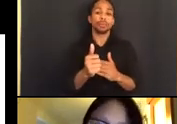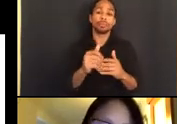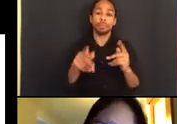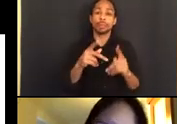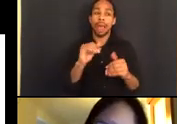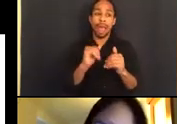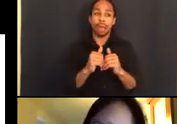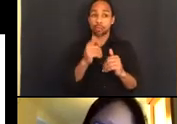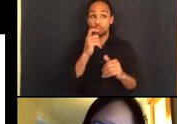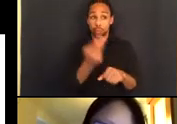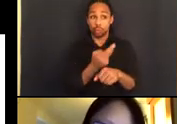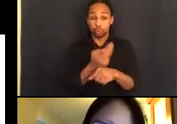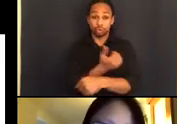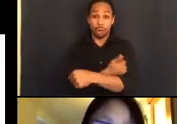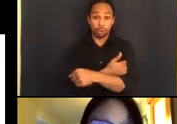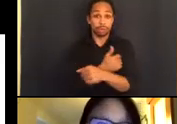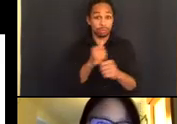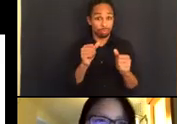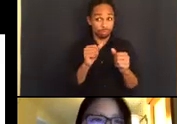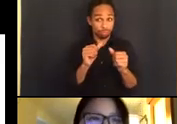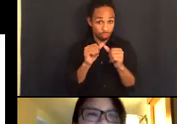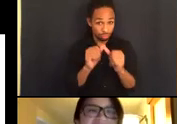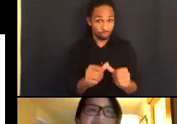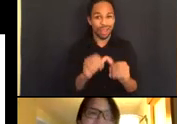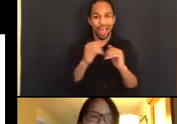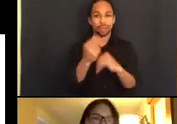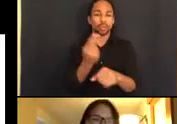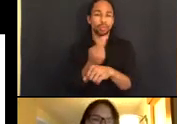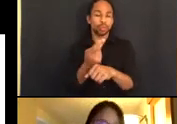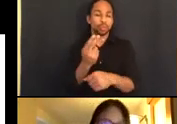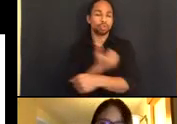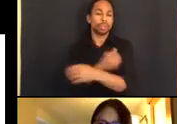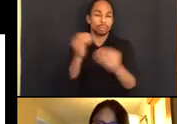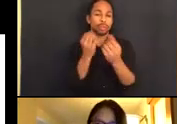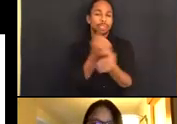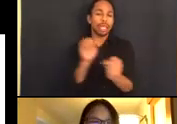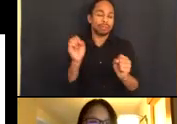safely. And you can find all of those things on our website. Thank you.